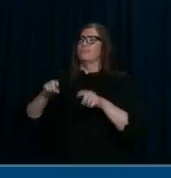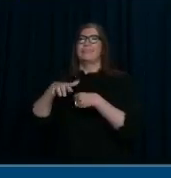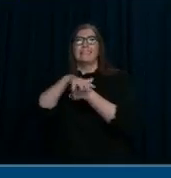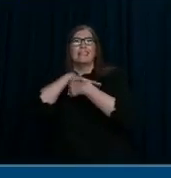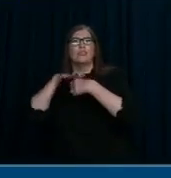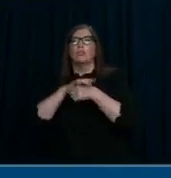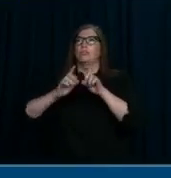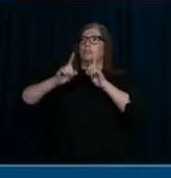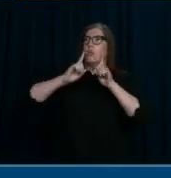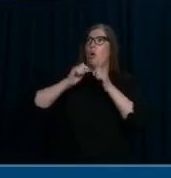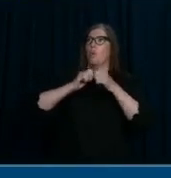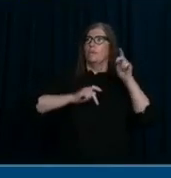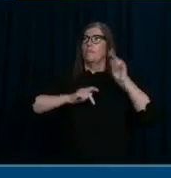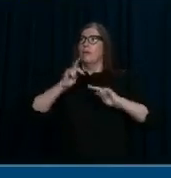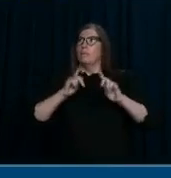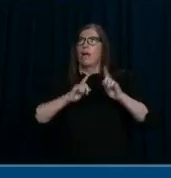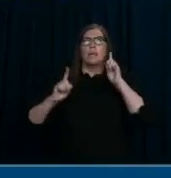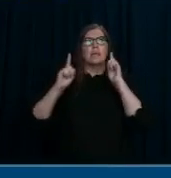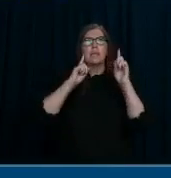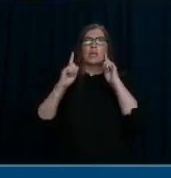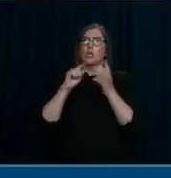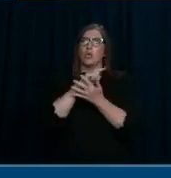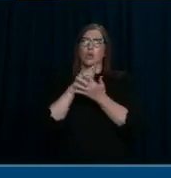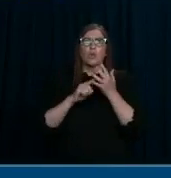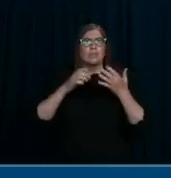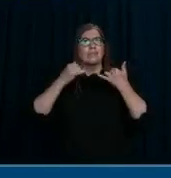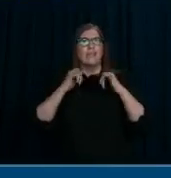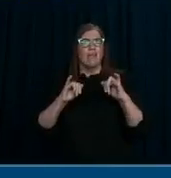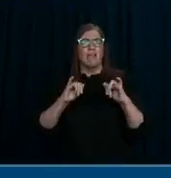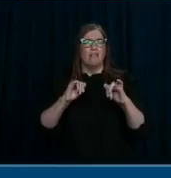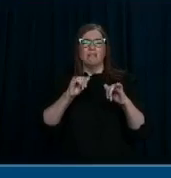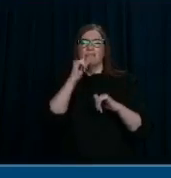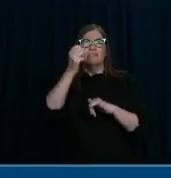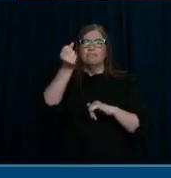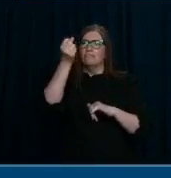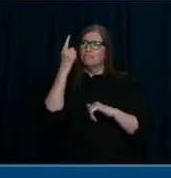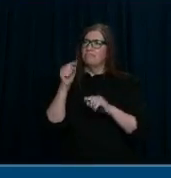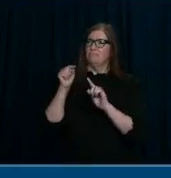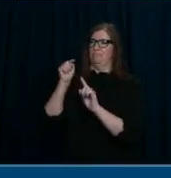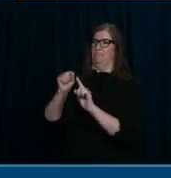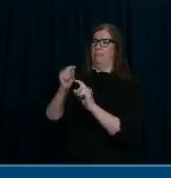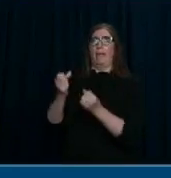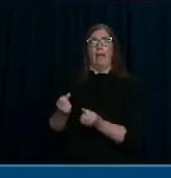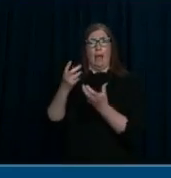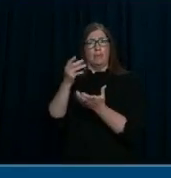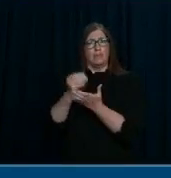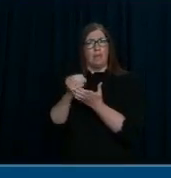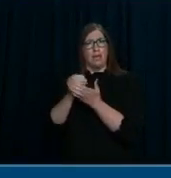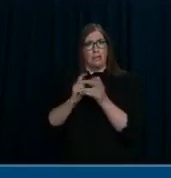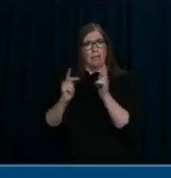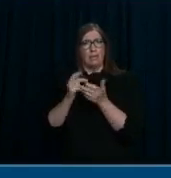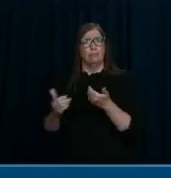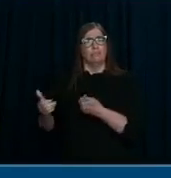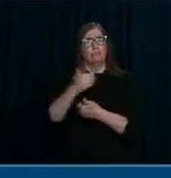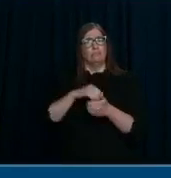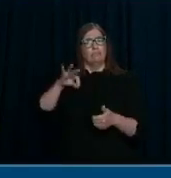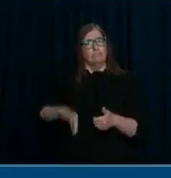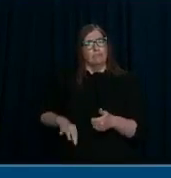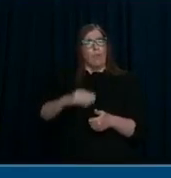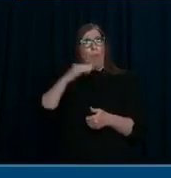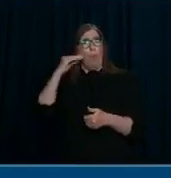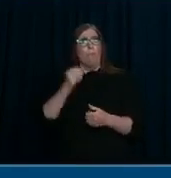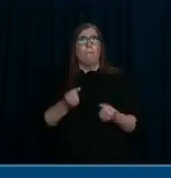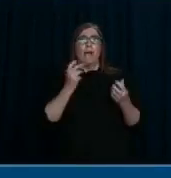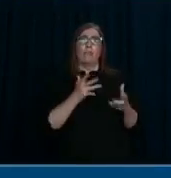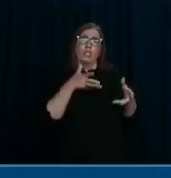folks, this is what I'm hearing. There is still a disconnect between how much money folks are bringing home and how much they have